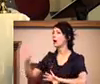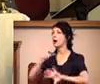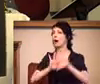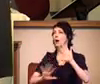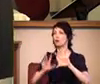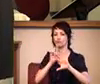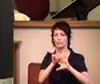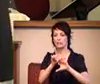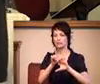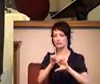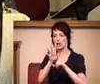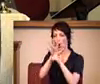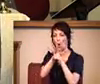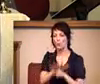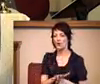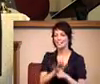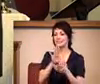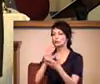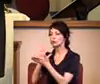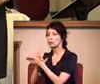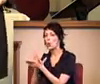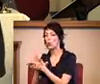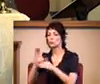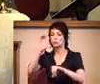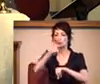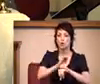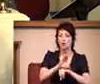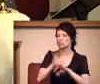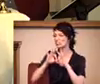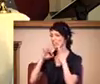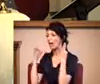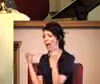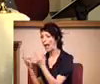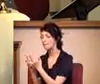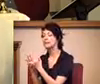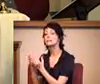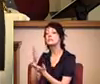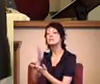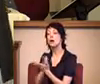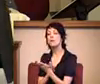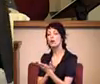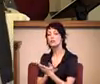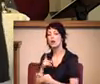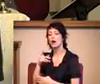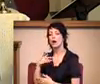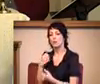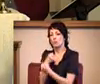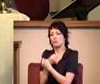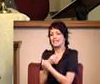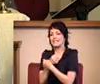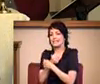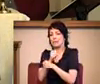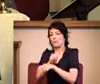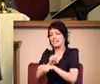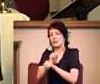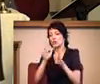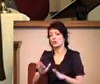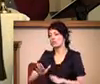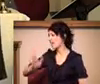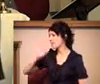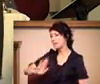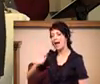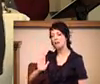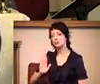really oppressed in schools and churches and our families. Some of us are prisoners of our past. All of these